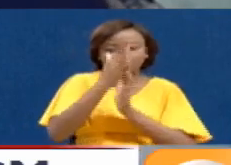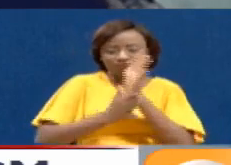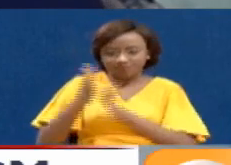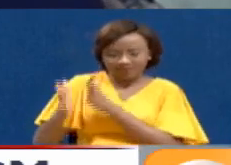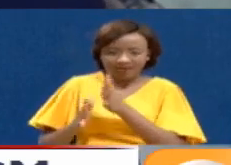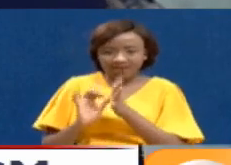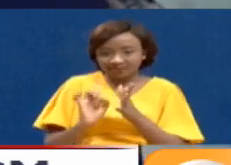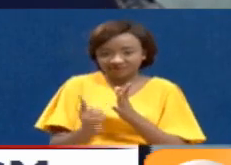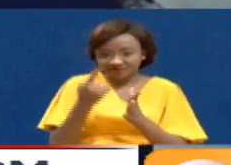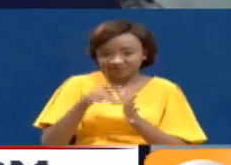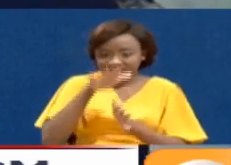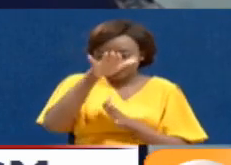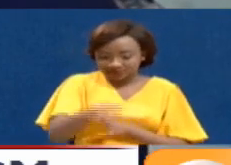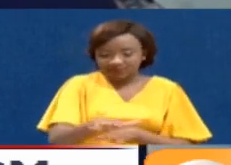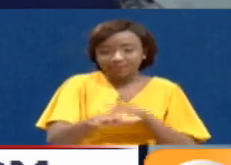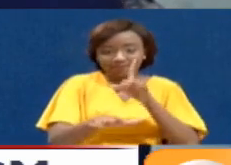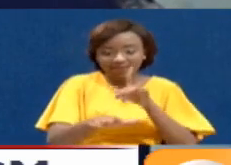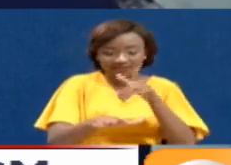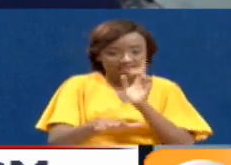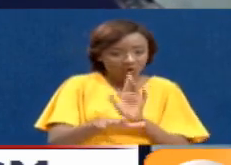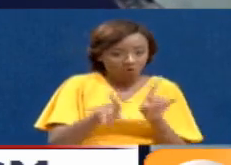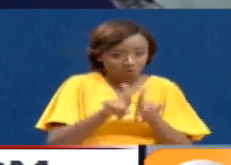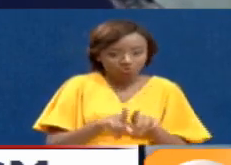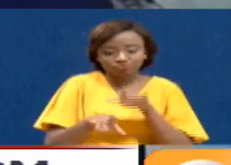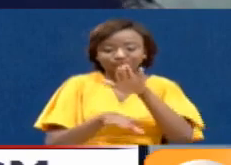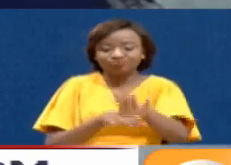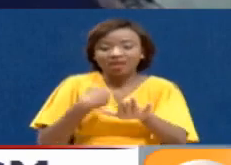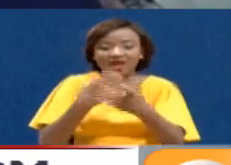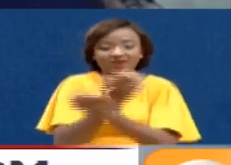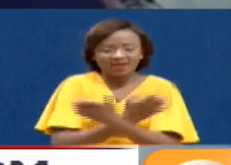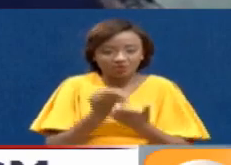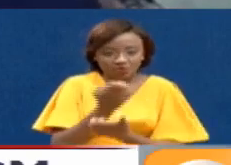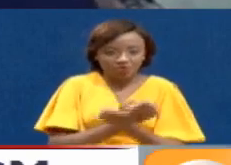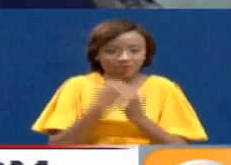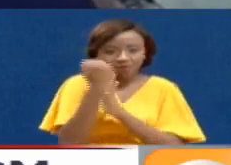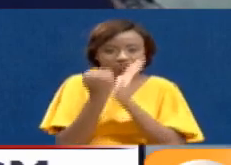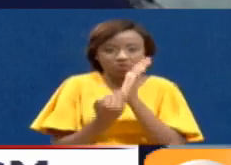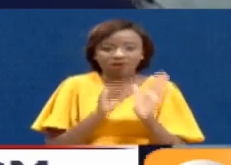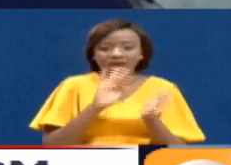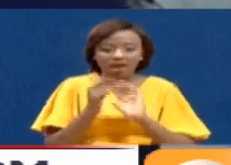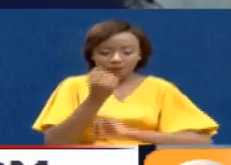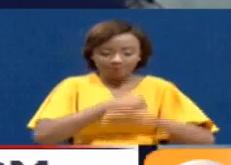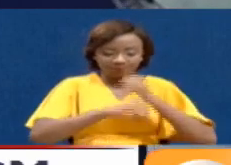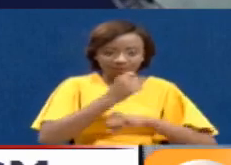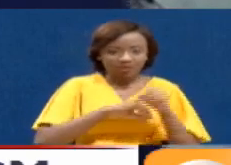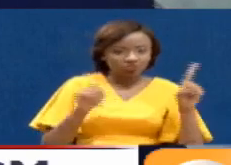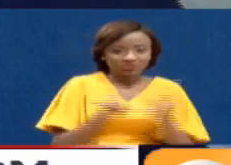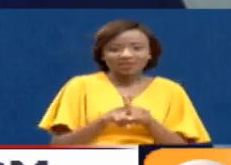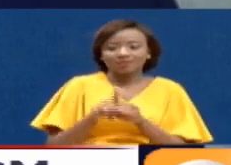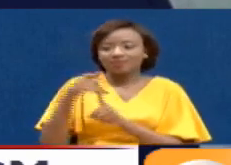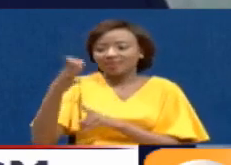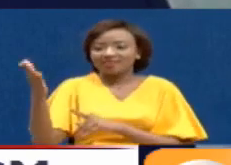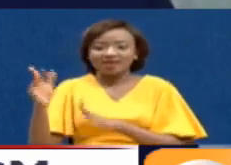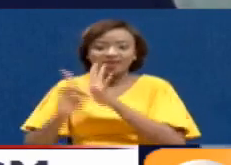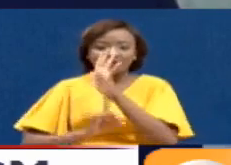But secondly, to have an economic underlying program to do unto the developing countries what the developed